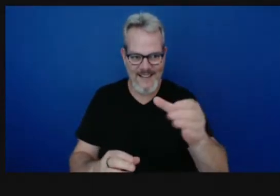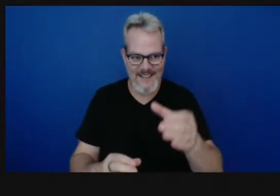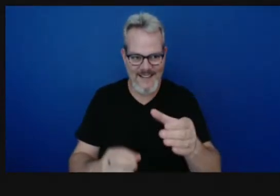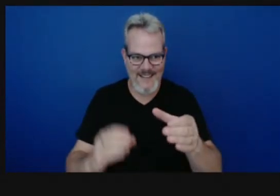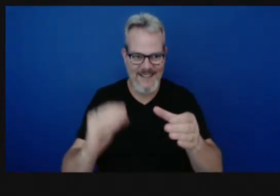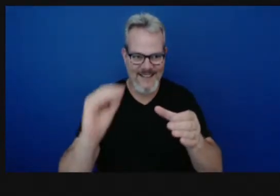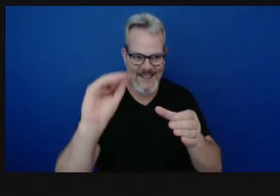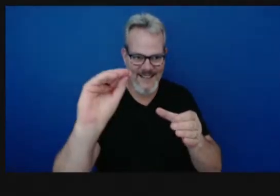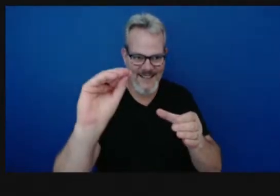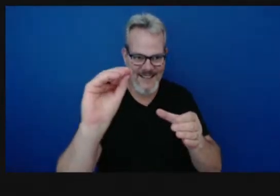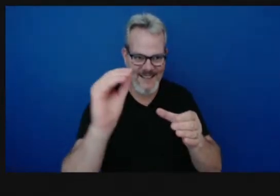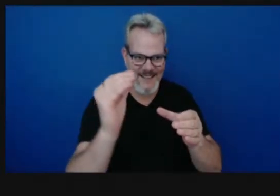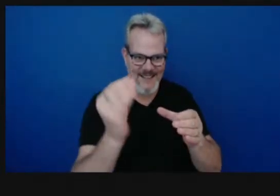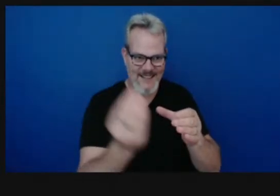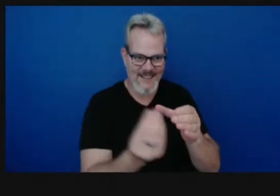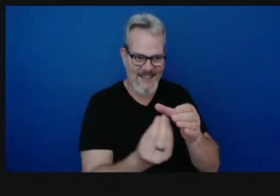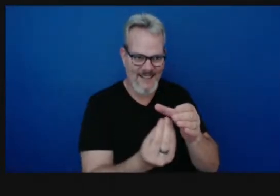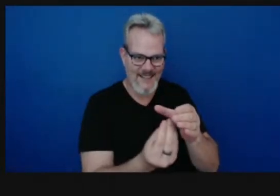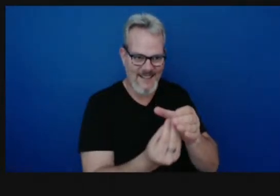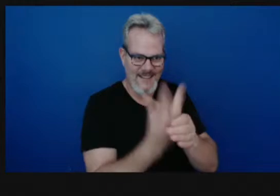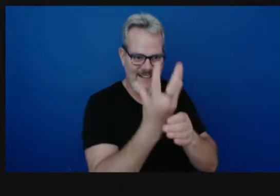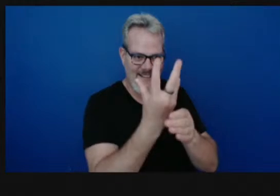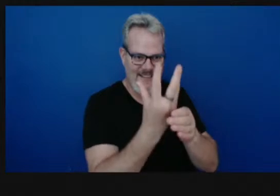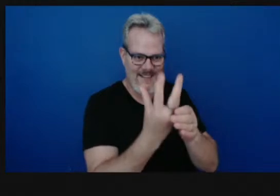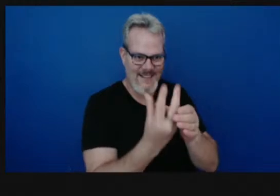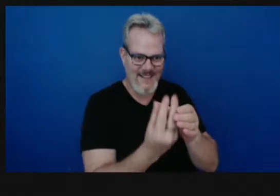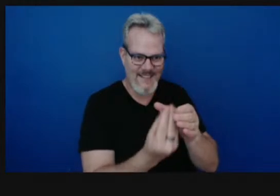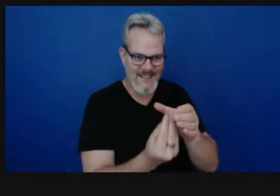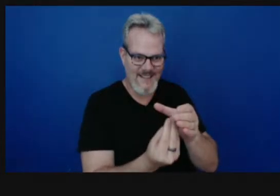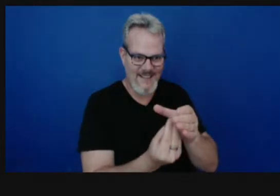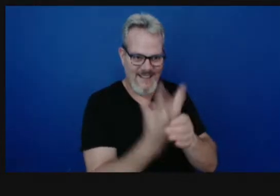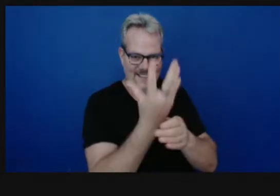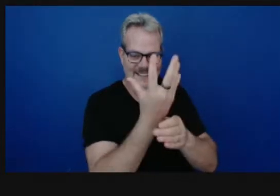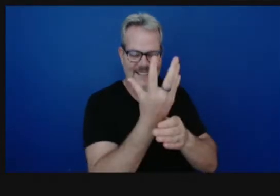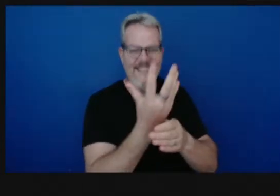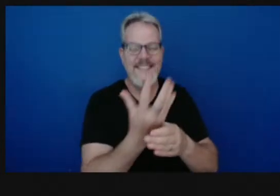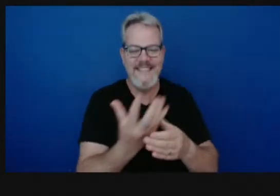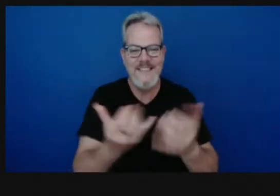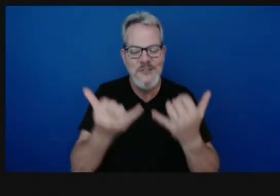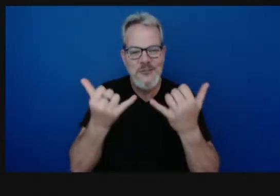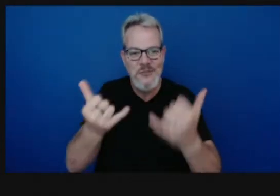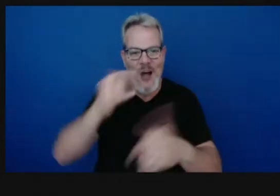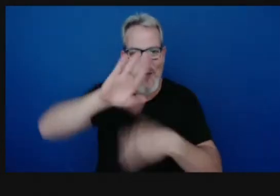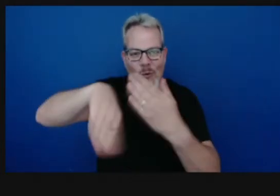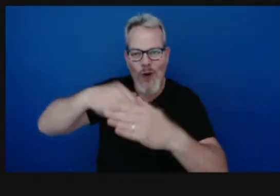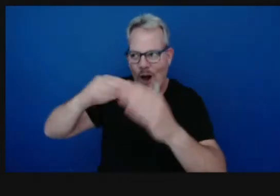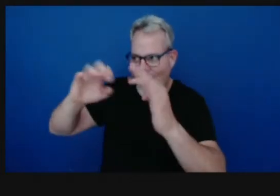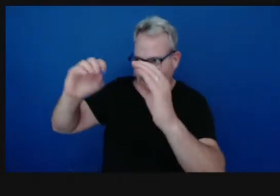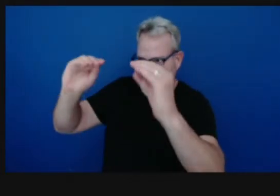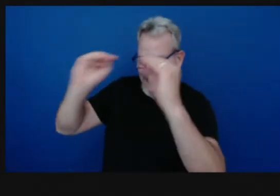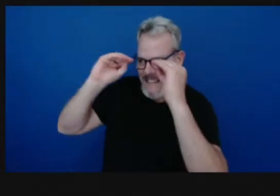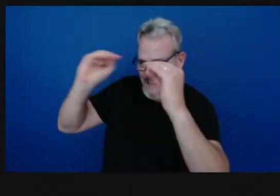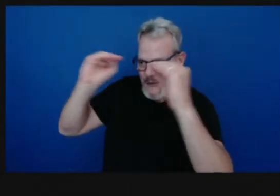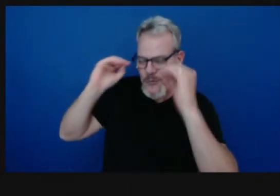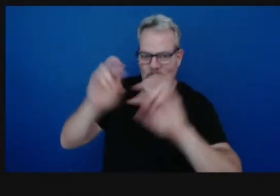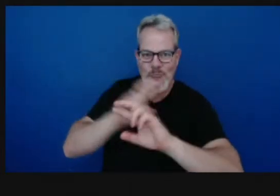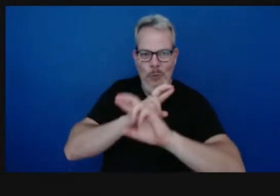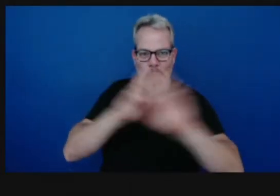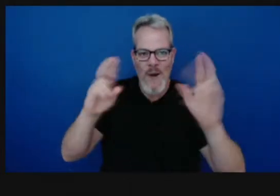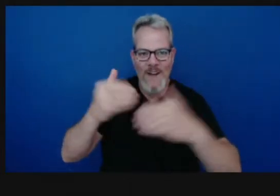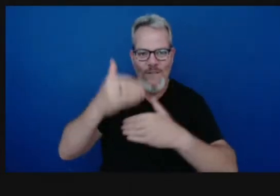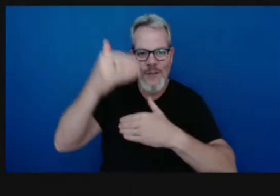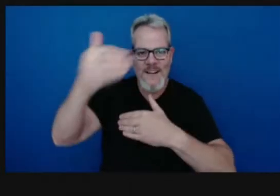All right. So now we're all a little bit more educated and better prepared for the next disaster in case we need to describe